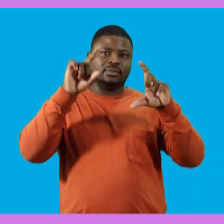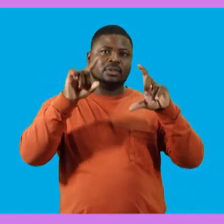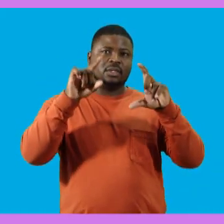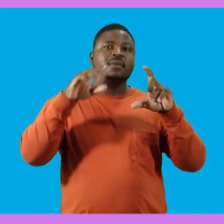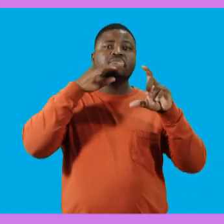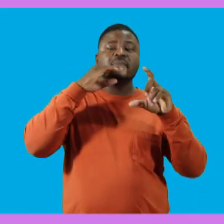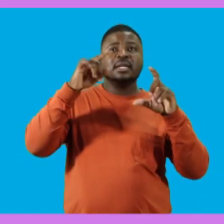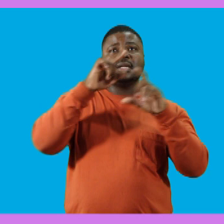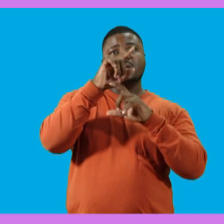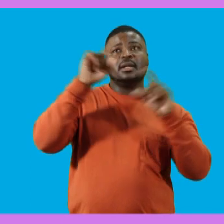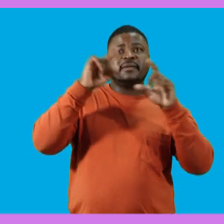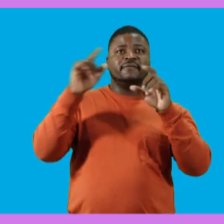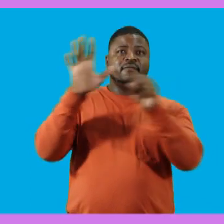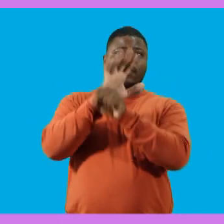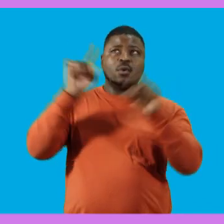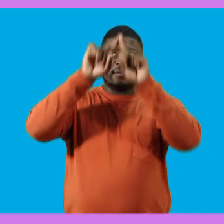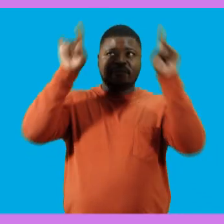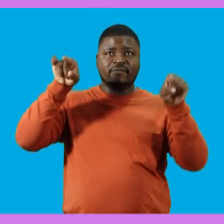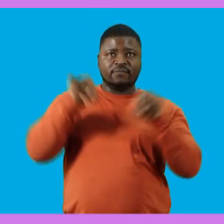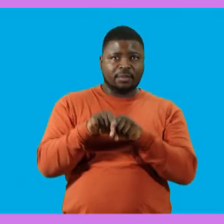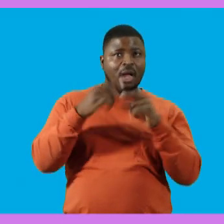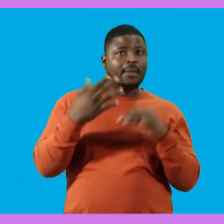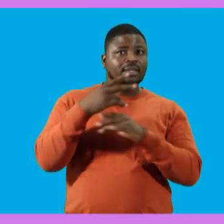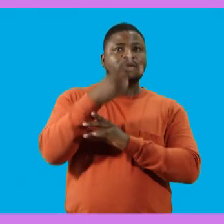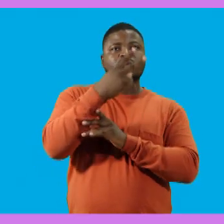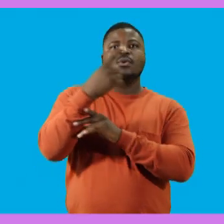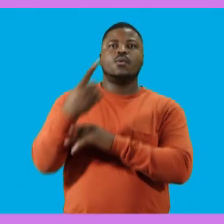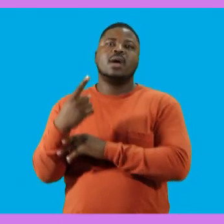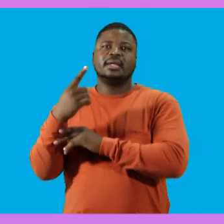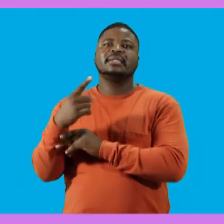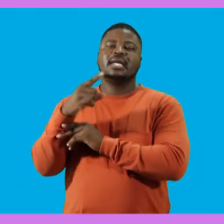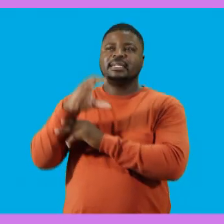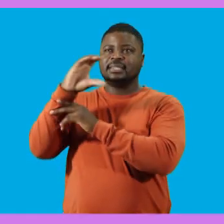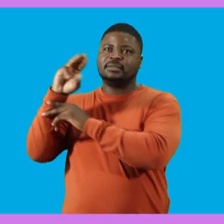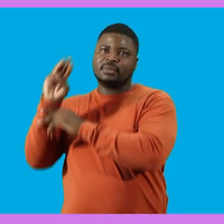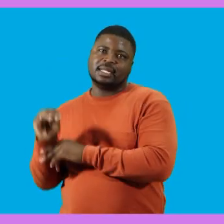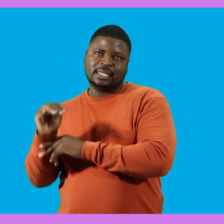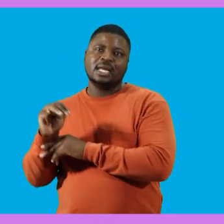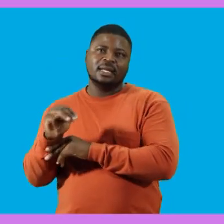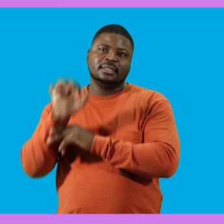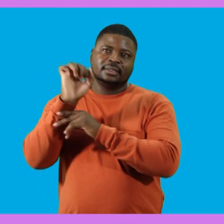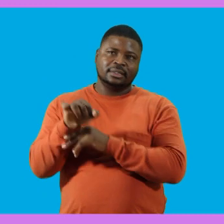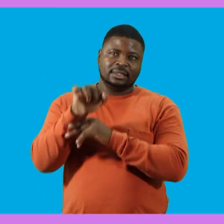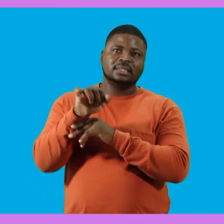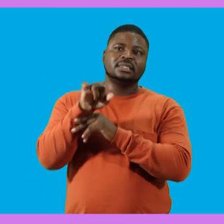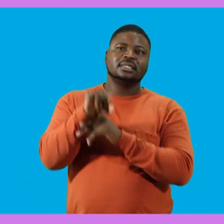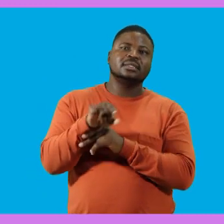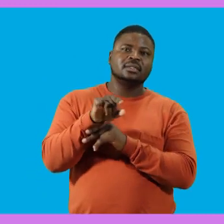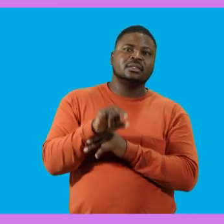centimeters thick. So if I have the whole frame of 21